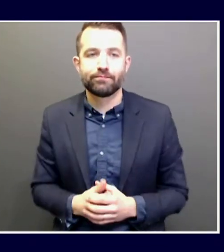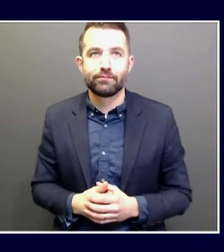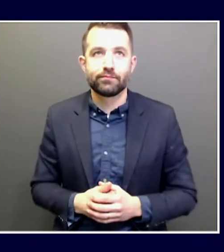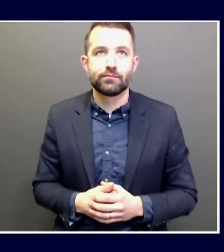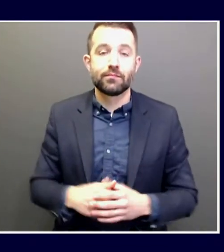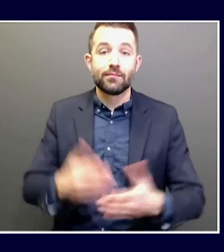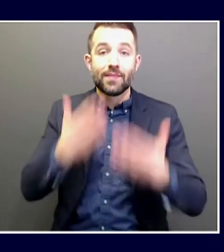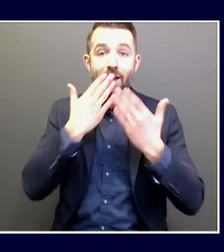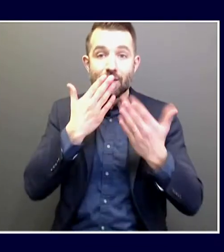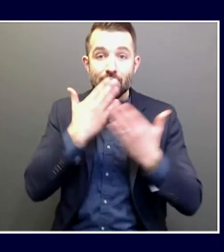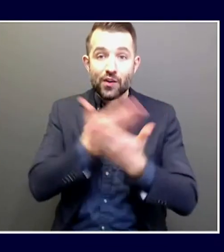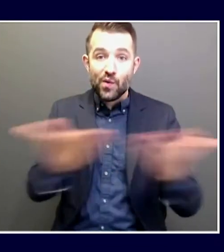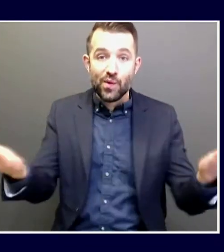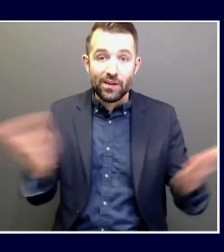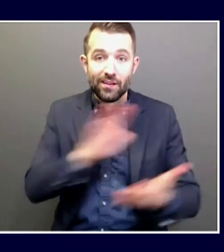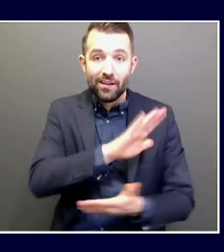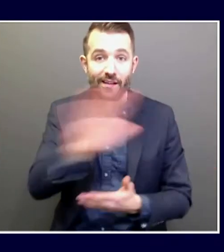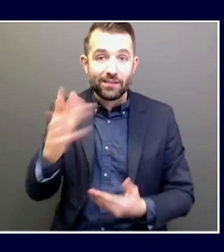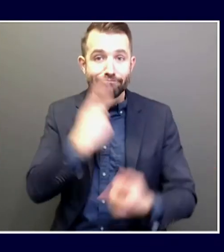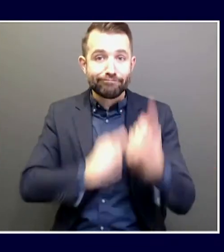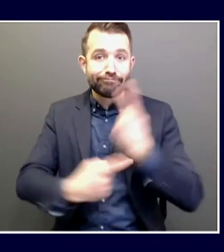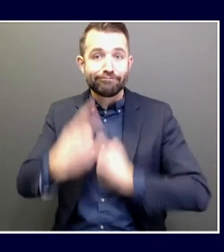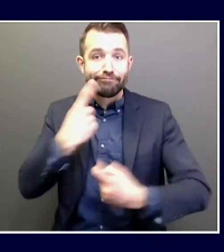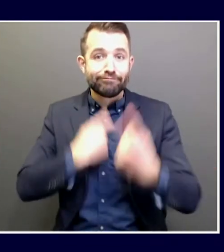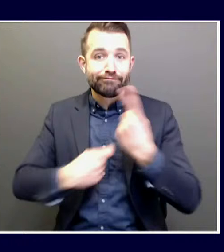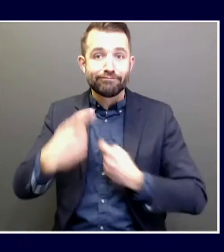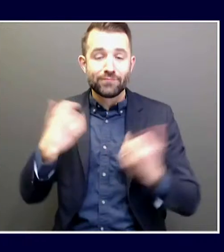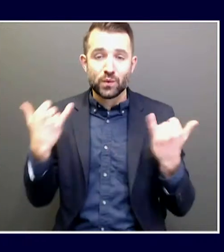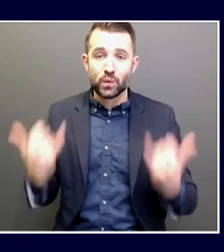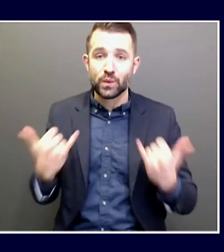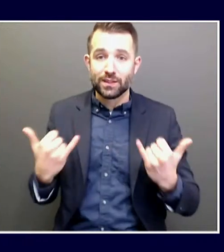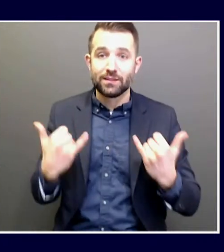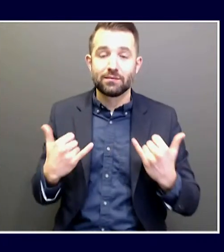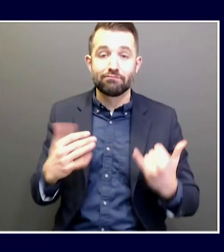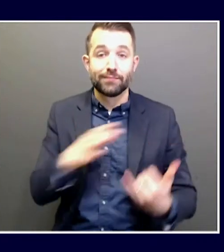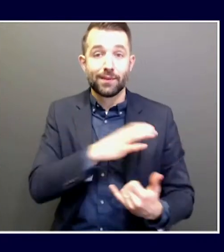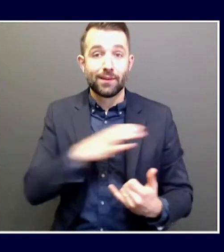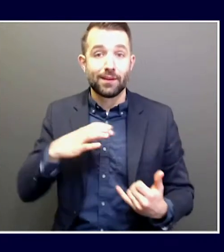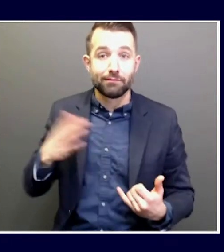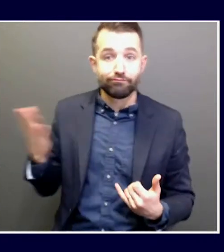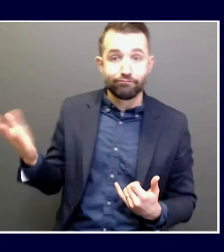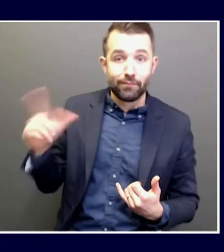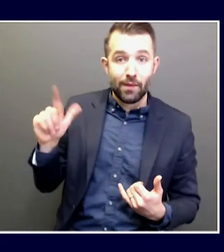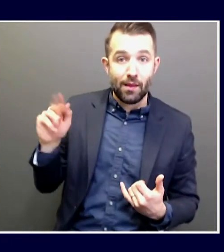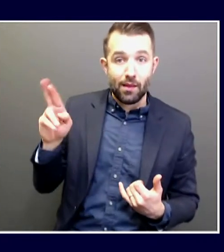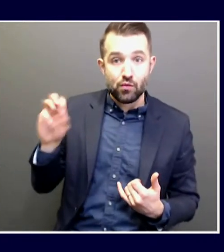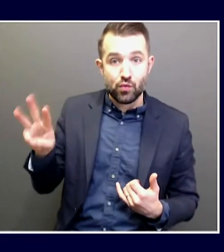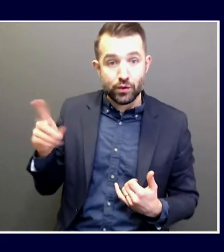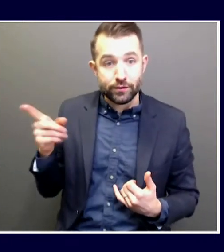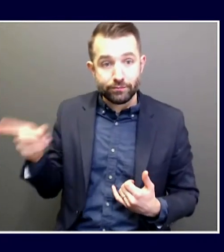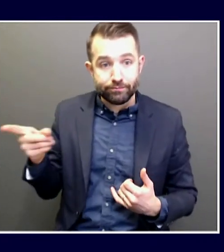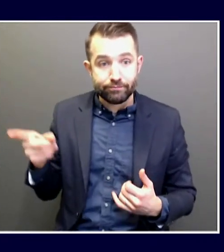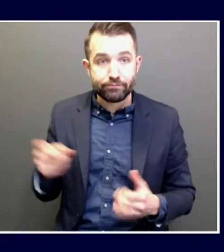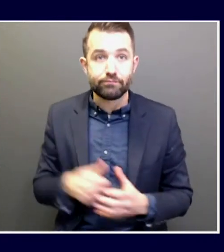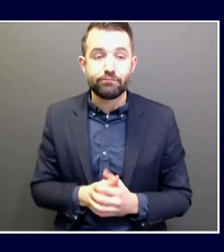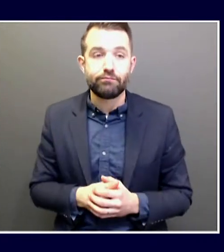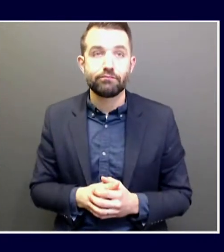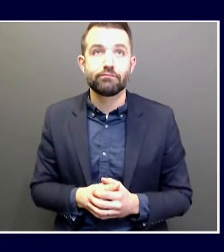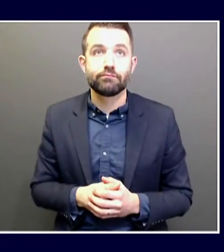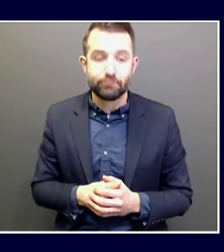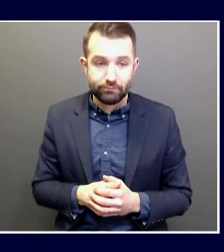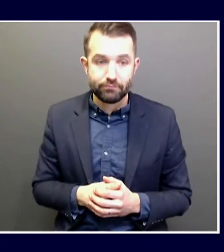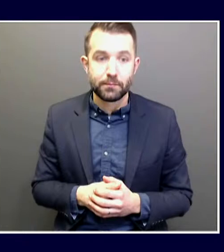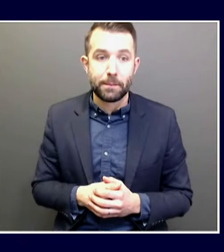our colleagues in the media for their questions today. Commissioner, I'm happy to turn it back over to you to wrap us up. Sure, thank